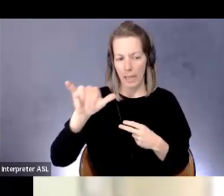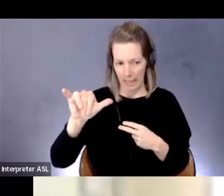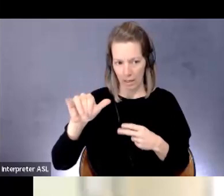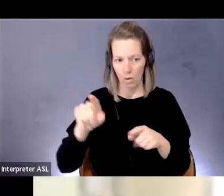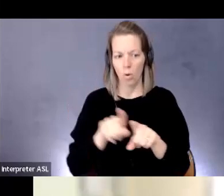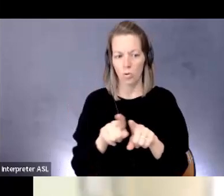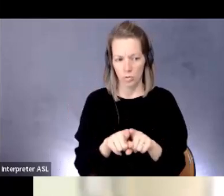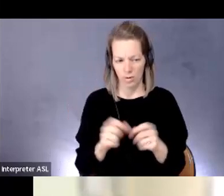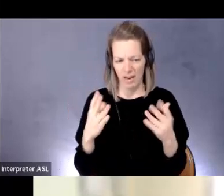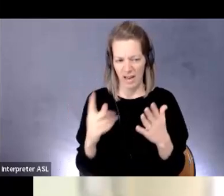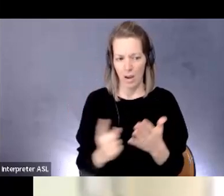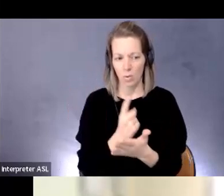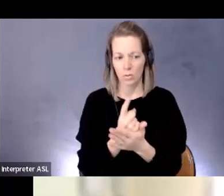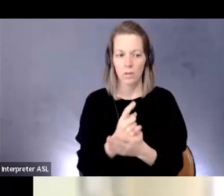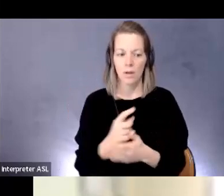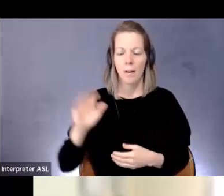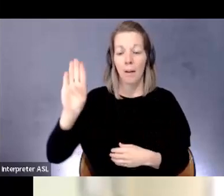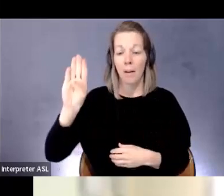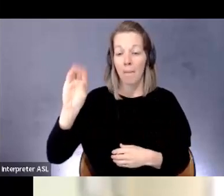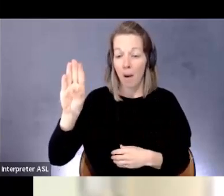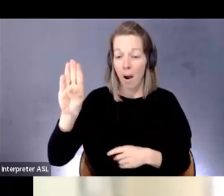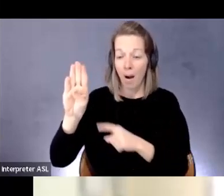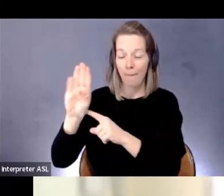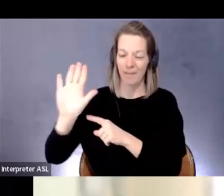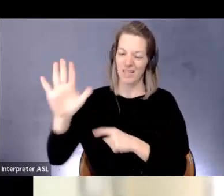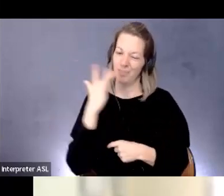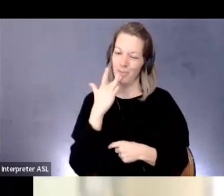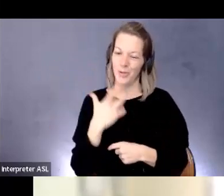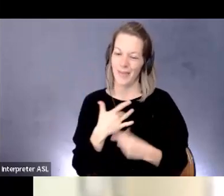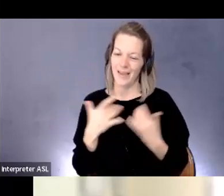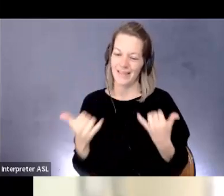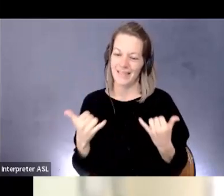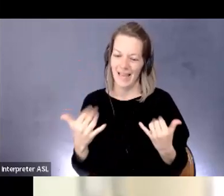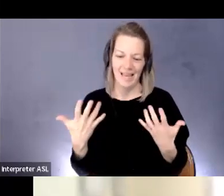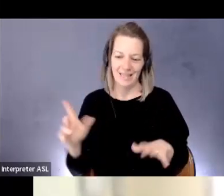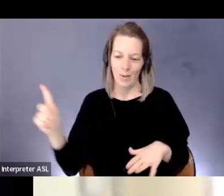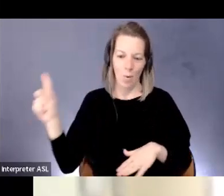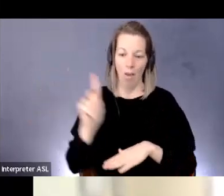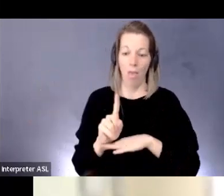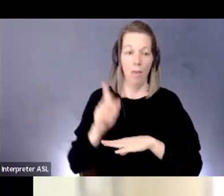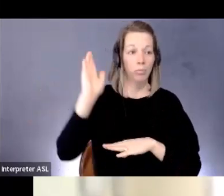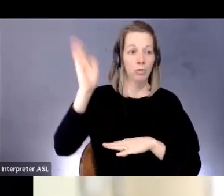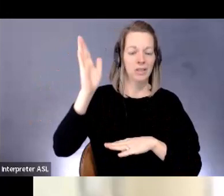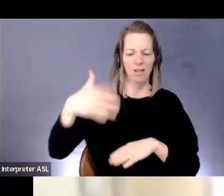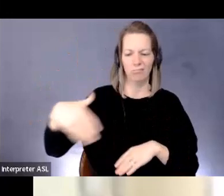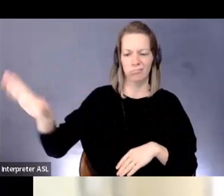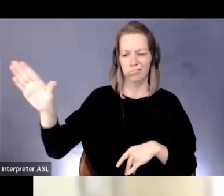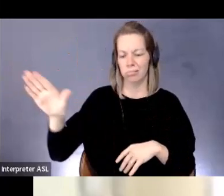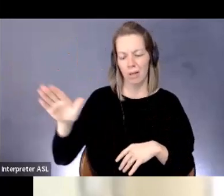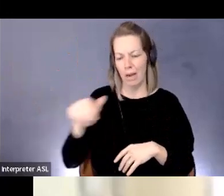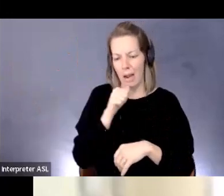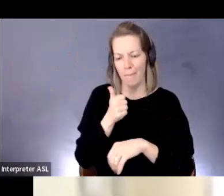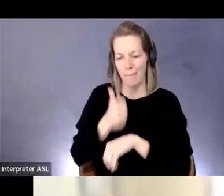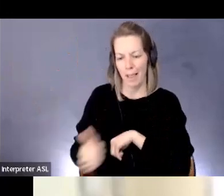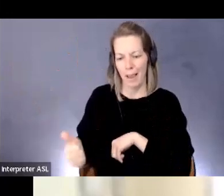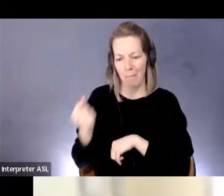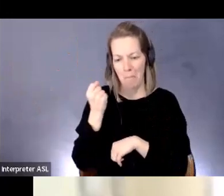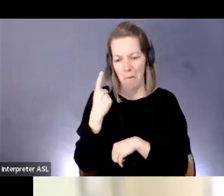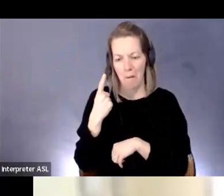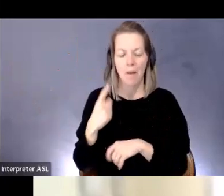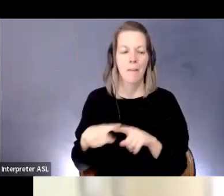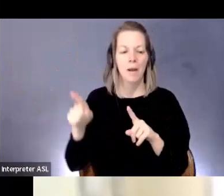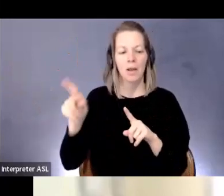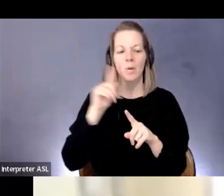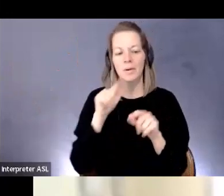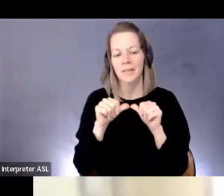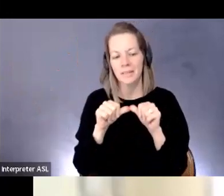We unfortunately could not convince Bob to spend his birthday presenting the report today, and really, who can blame him? But we know he will continue